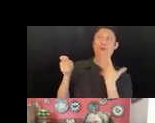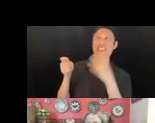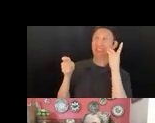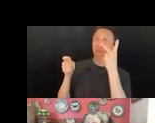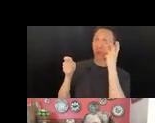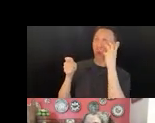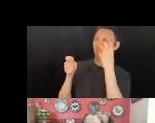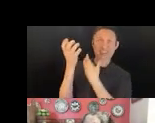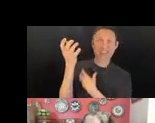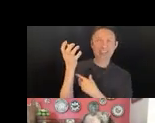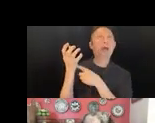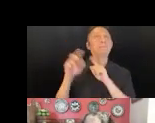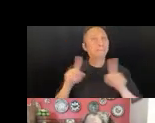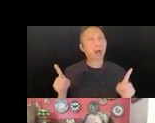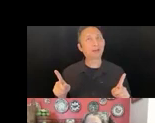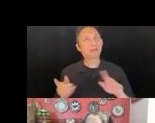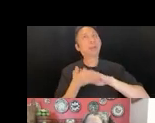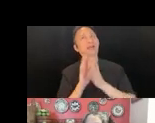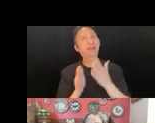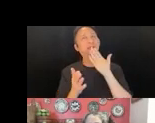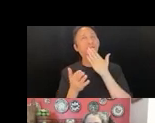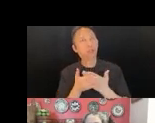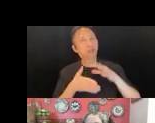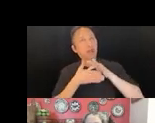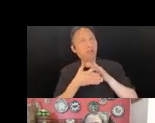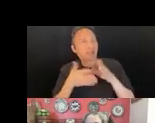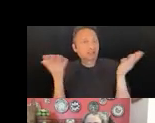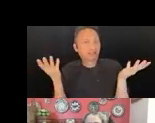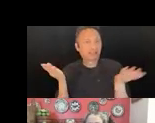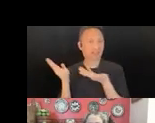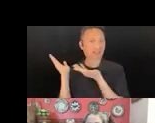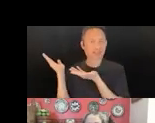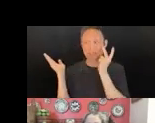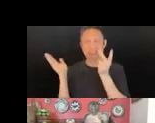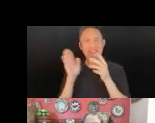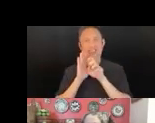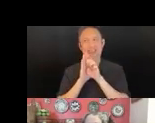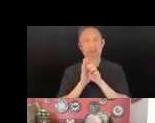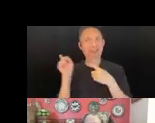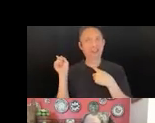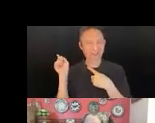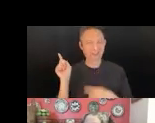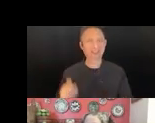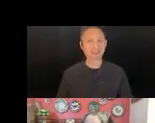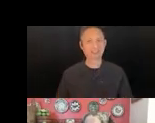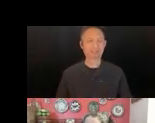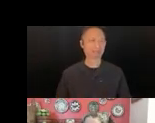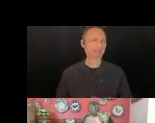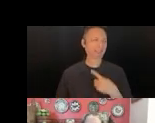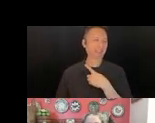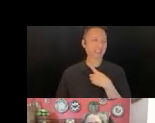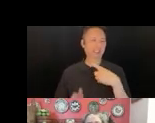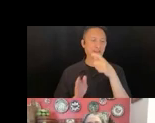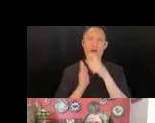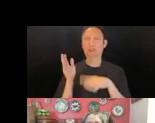turned out to be good editorial content, as you can see here for the article about me in ArtNet.